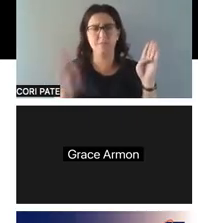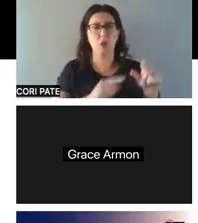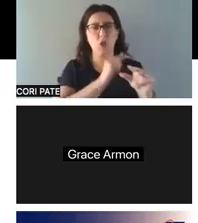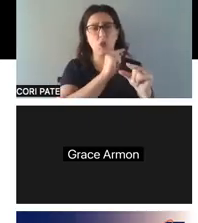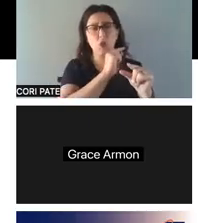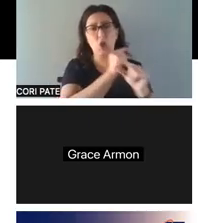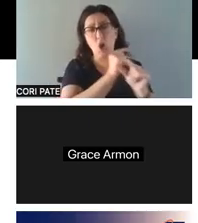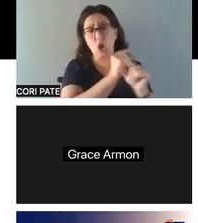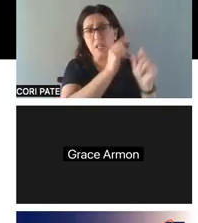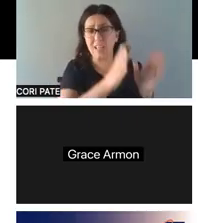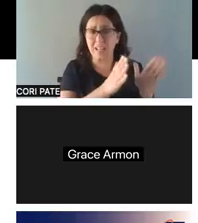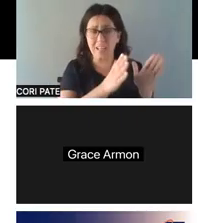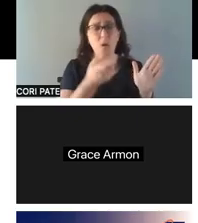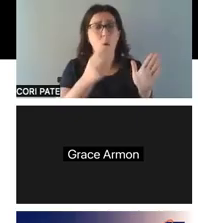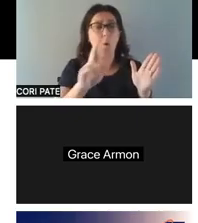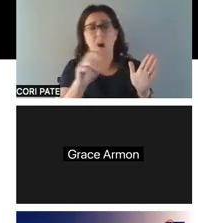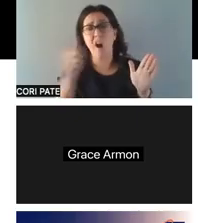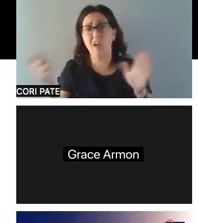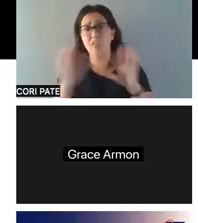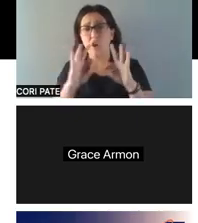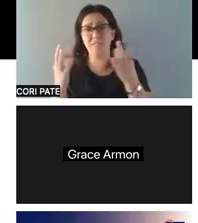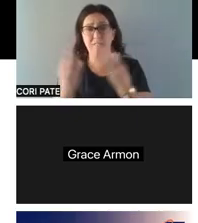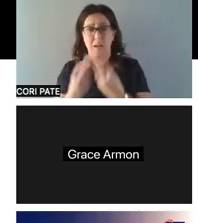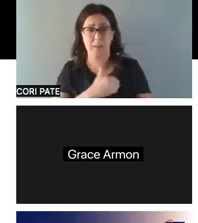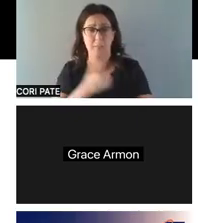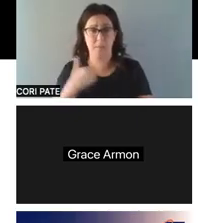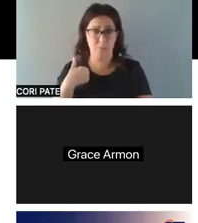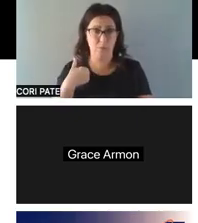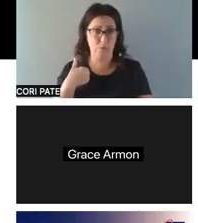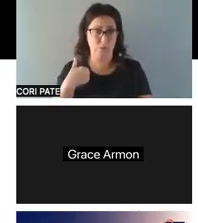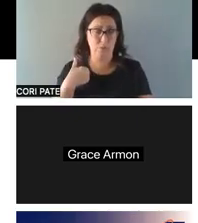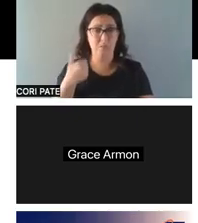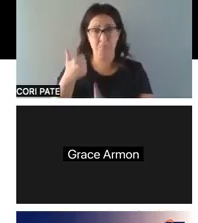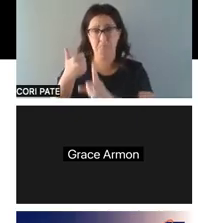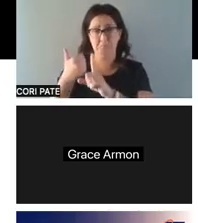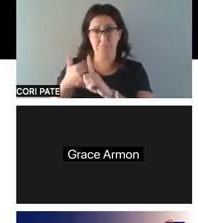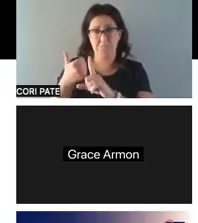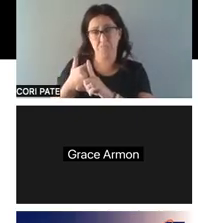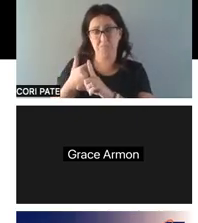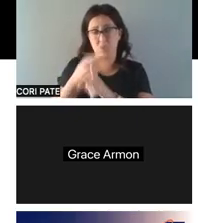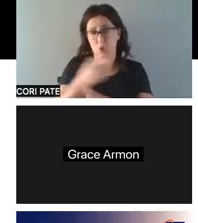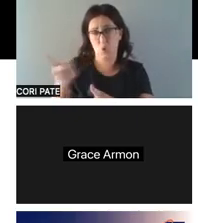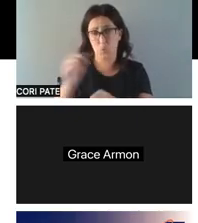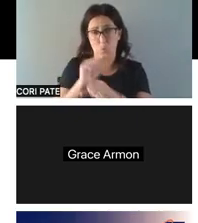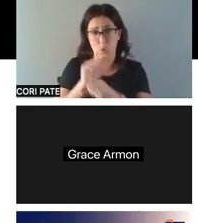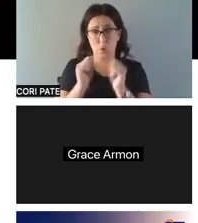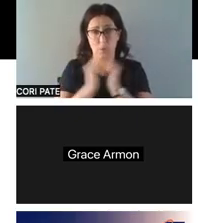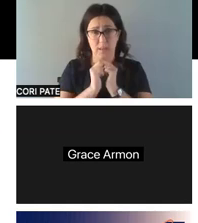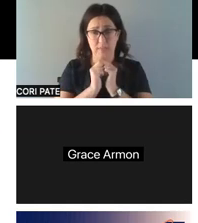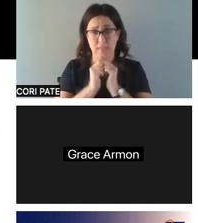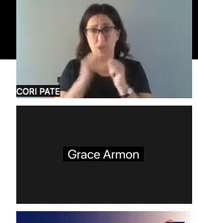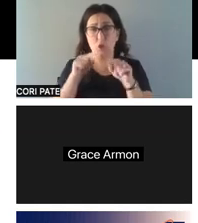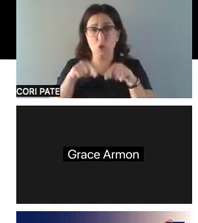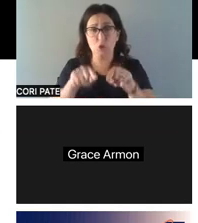or other family members as well who you work closely during the process